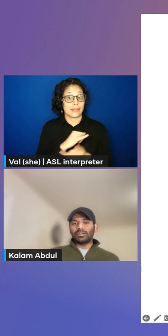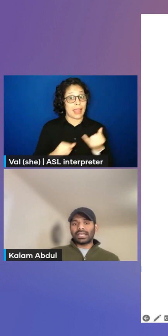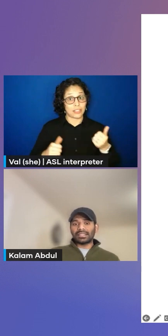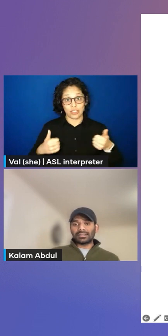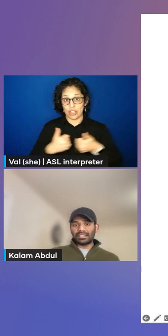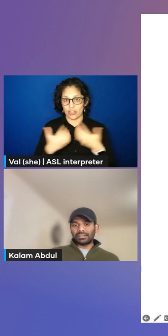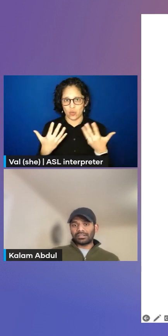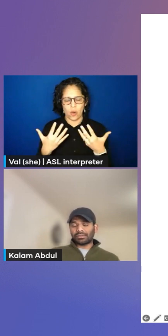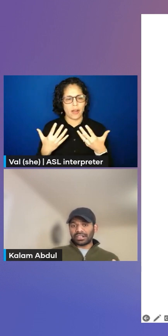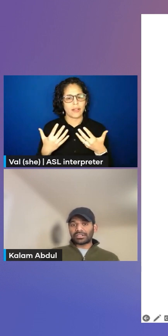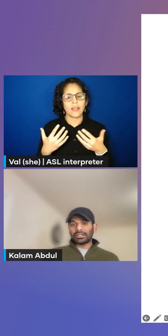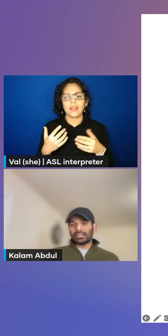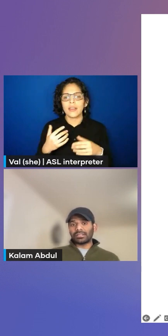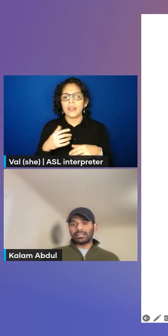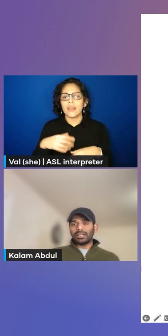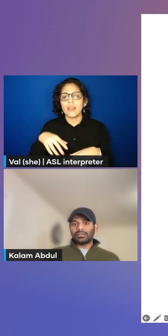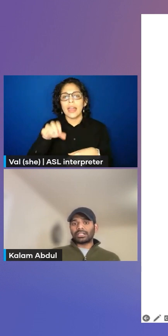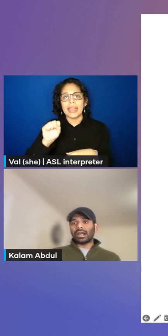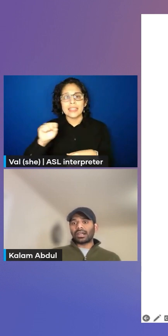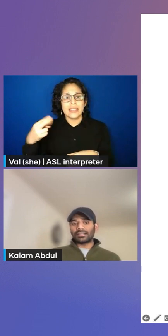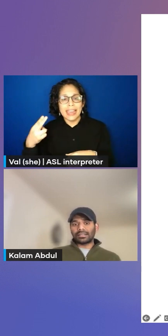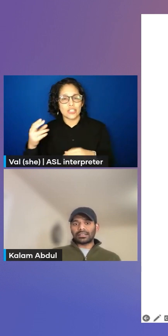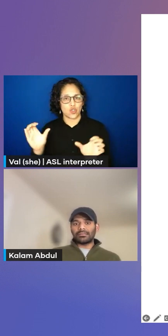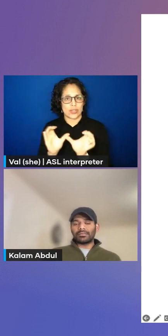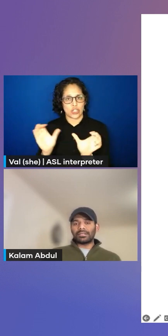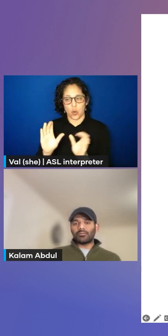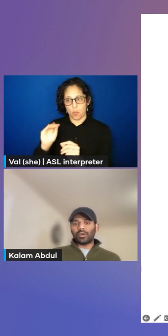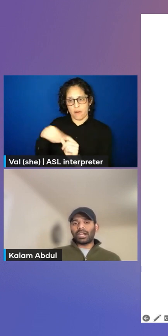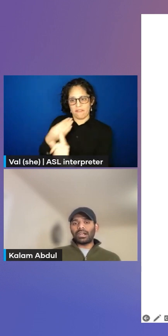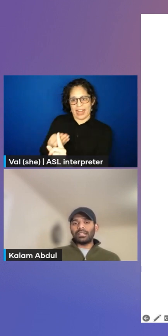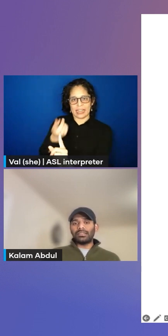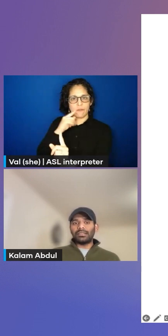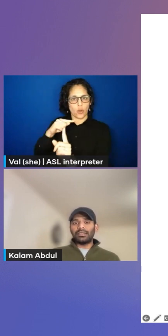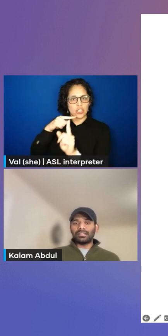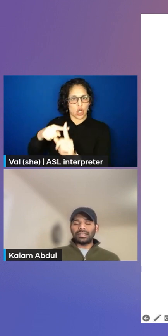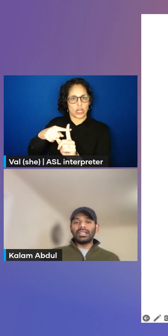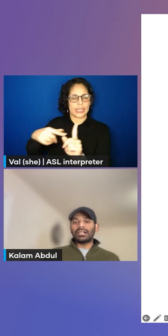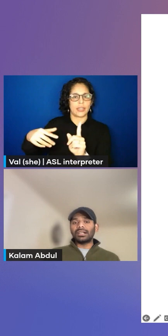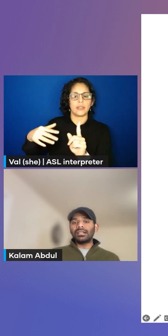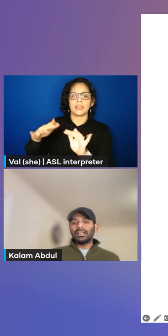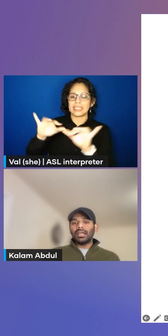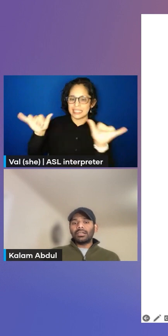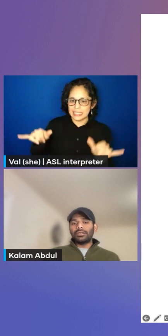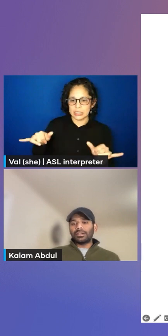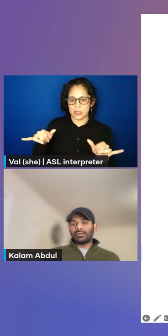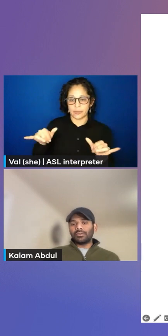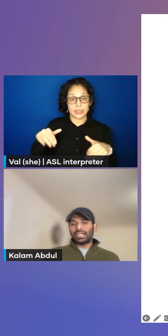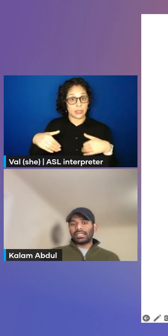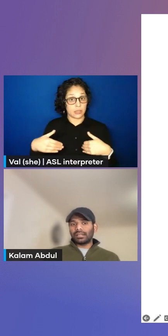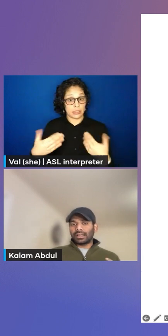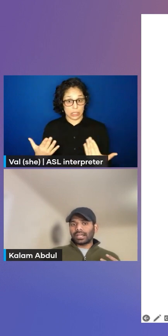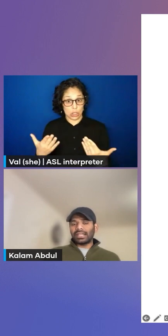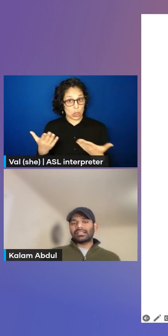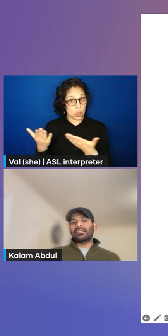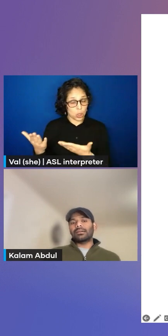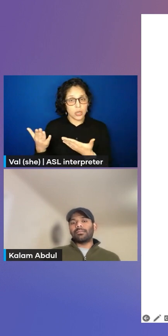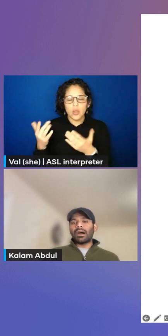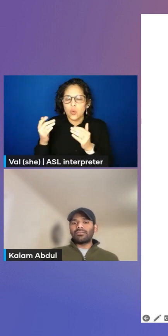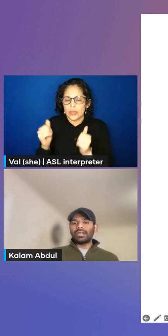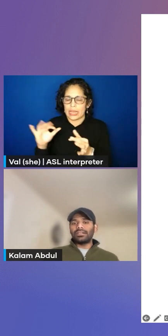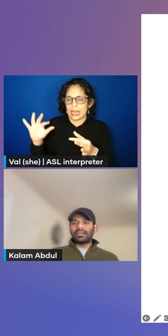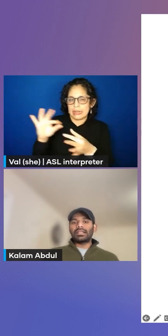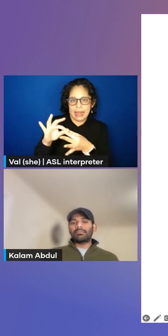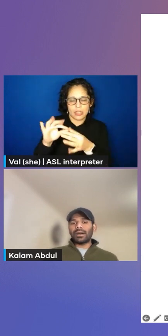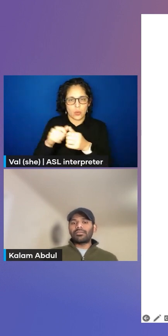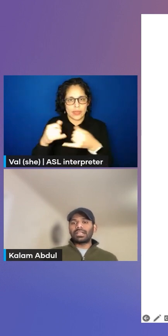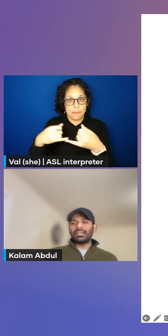providing those SSH credentials to the target systems, where in here we can connect the